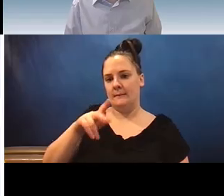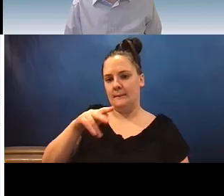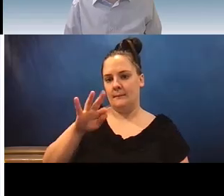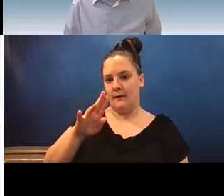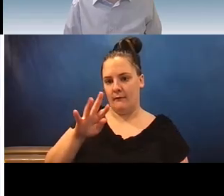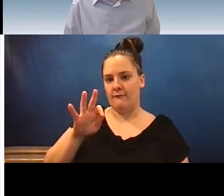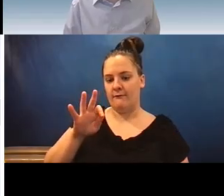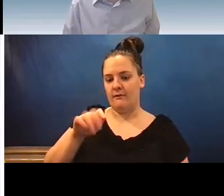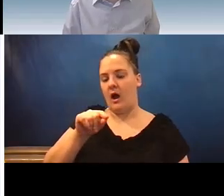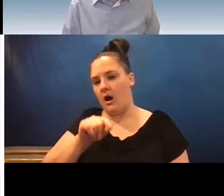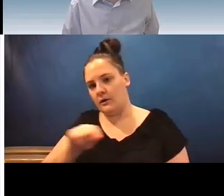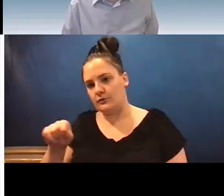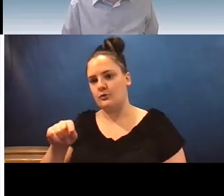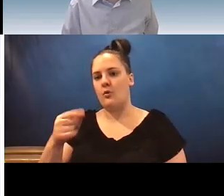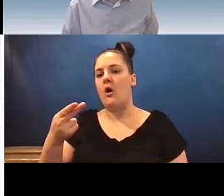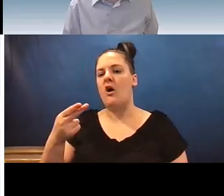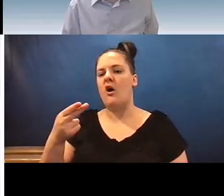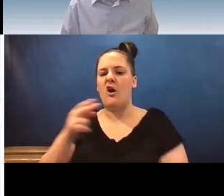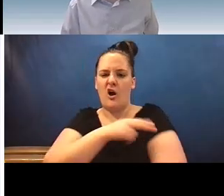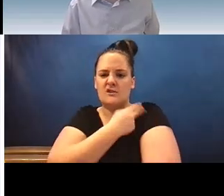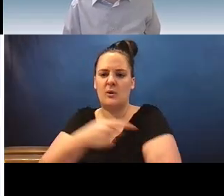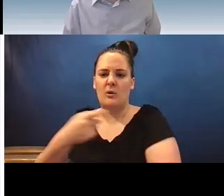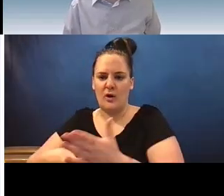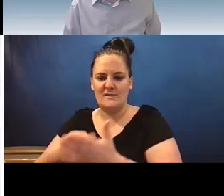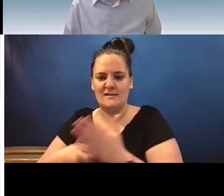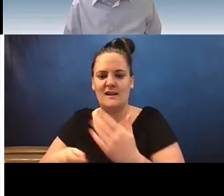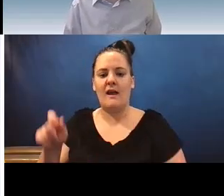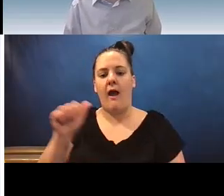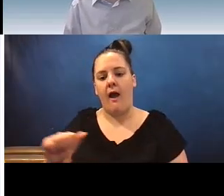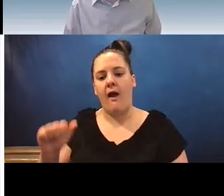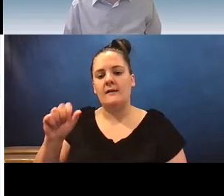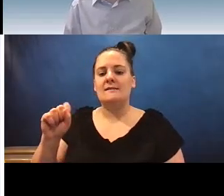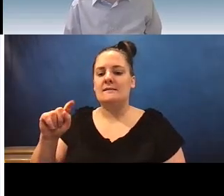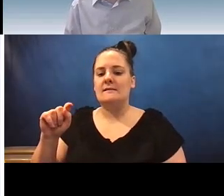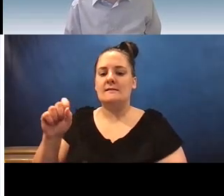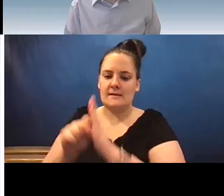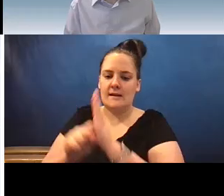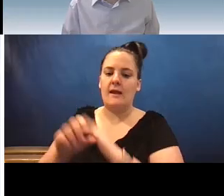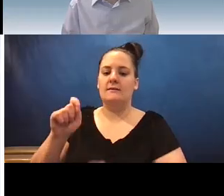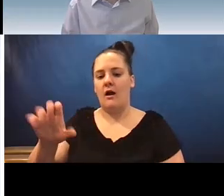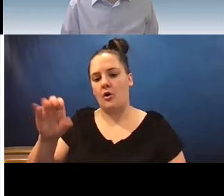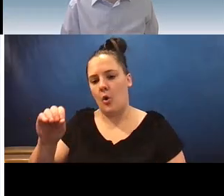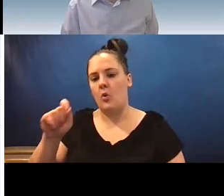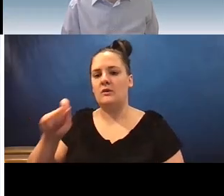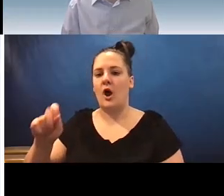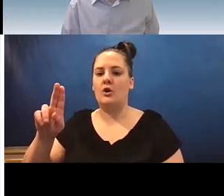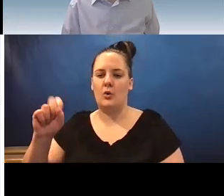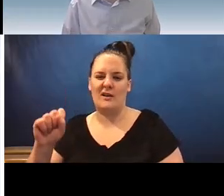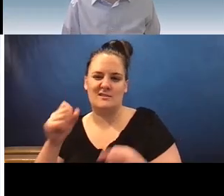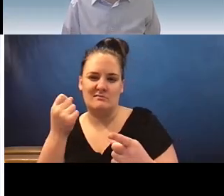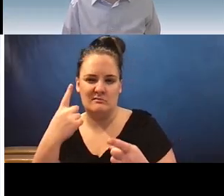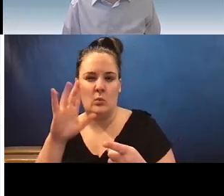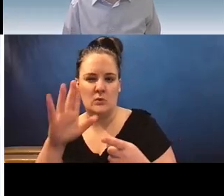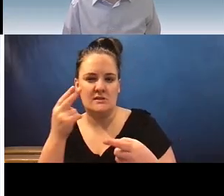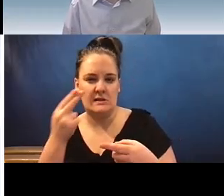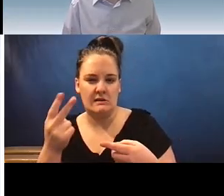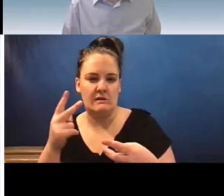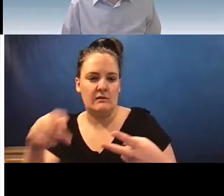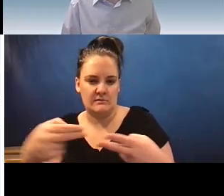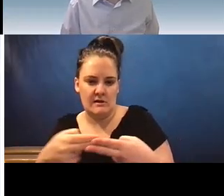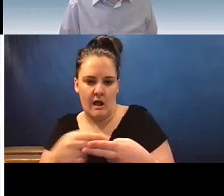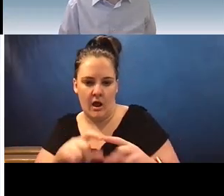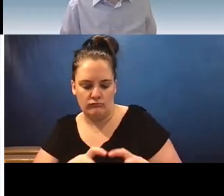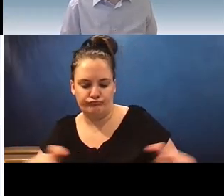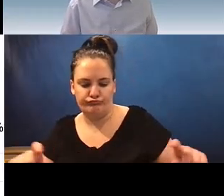HCPF_hospital pricing at state.co.us. That email address is also at the bottom of this slide. And now we'll hand it off to Dr.